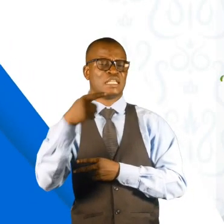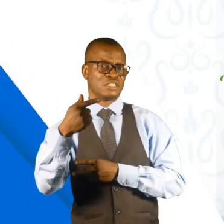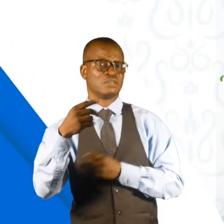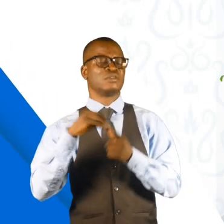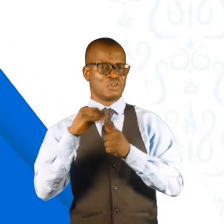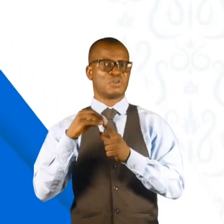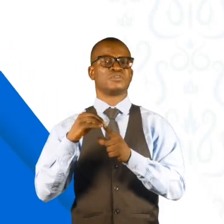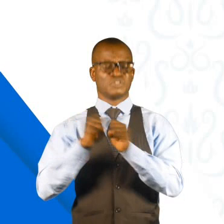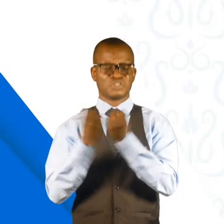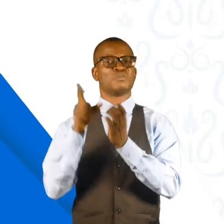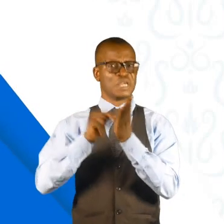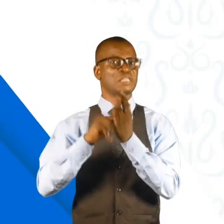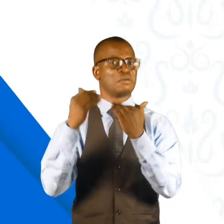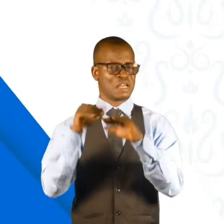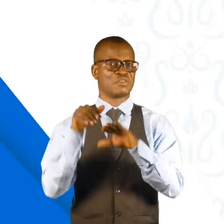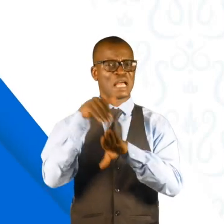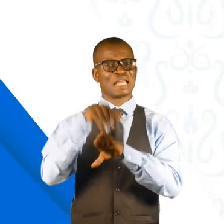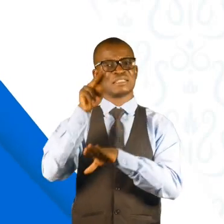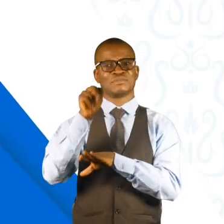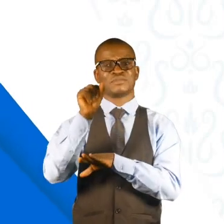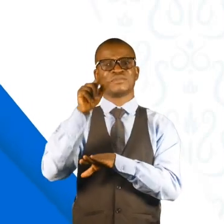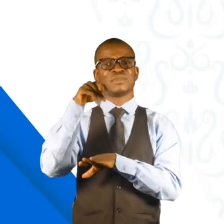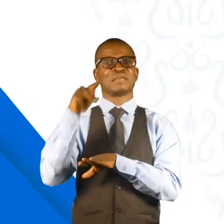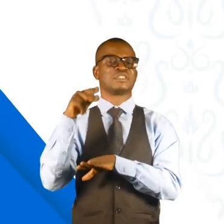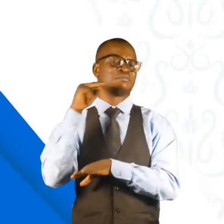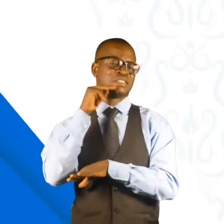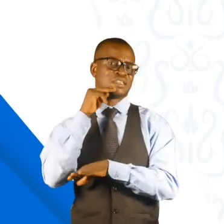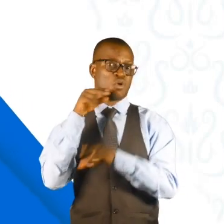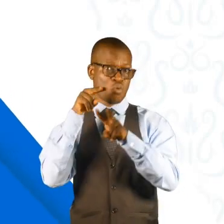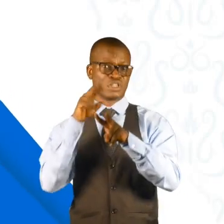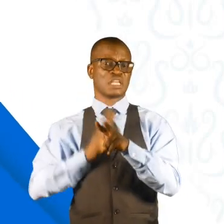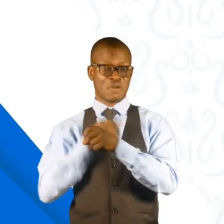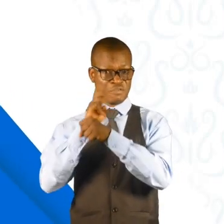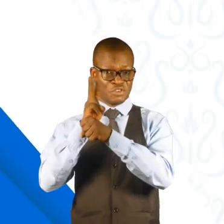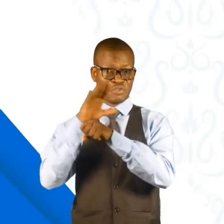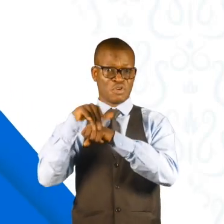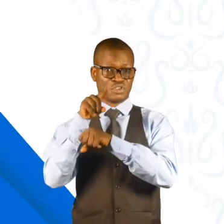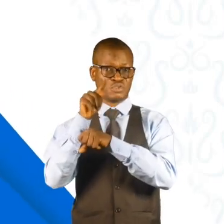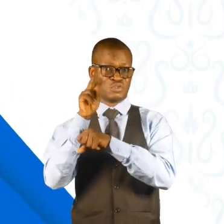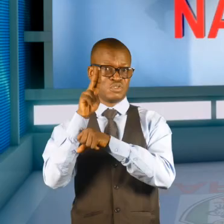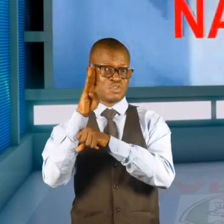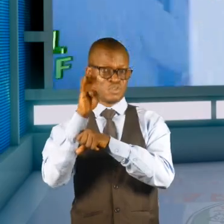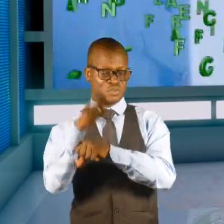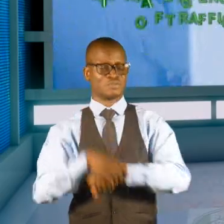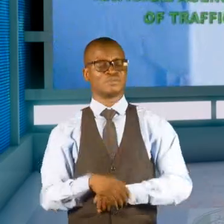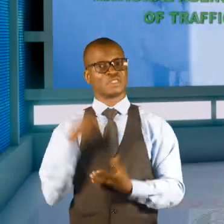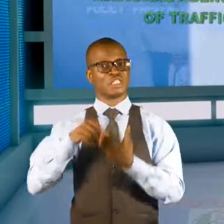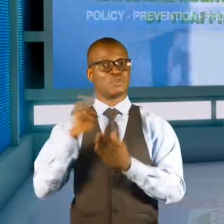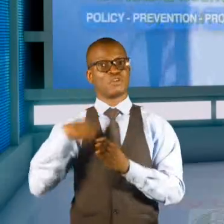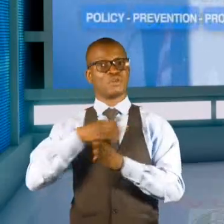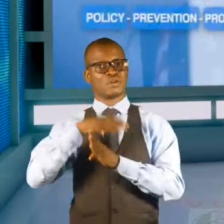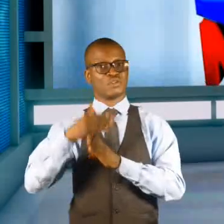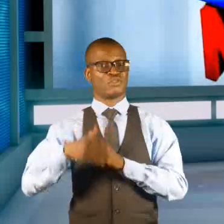www.naptip.gov.ng. Follow us on our social media platforms at NAPTIP Nigeria, or watch our videos on YouTube. This is where we